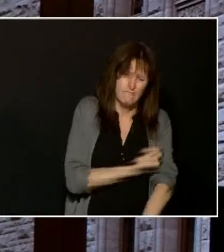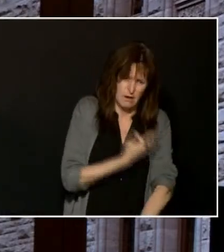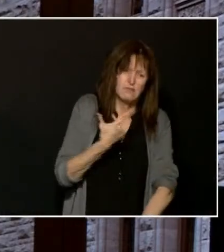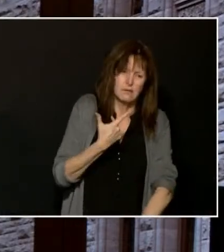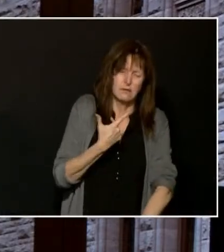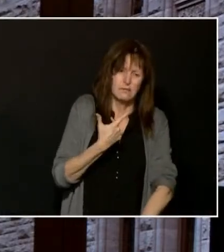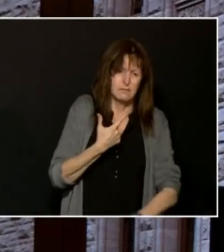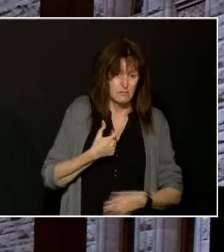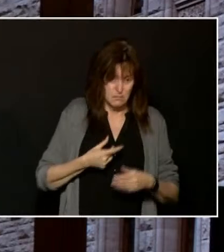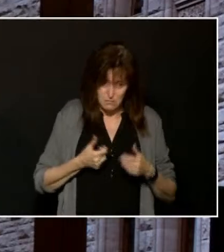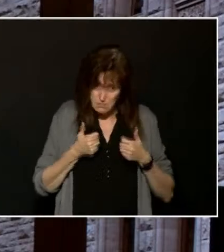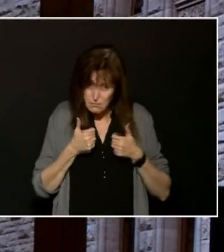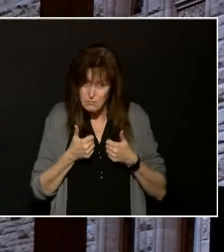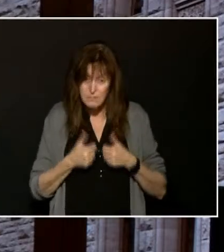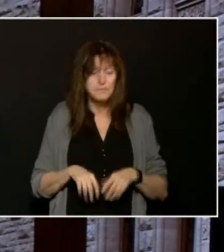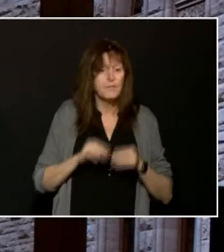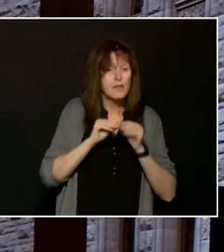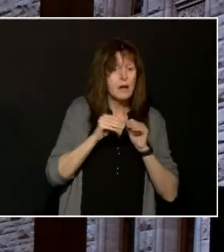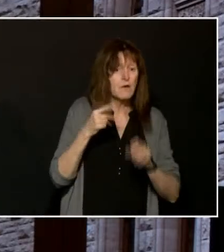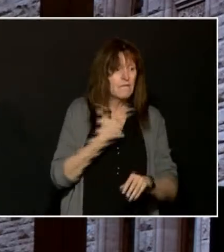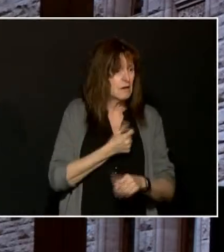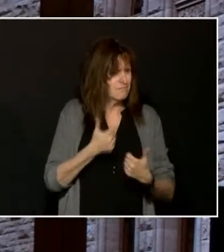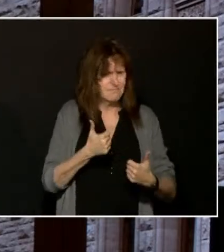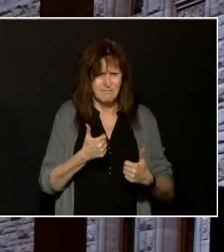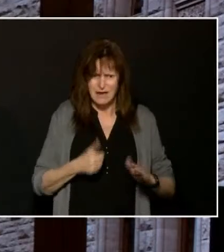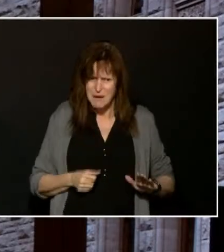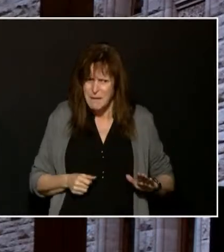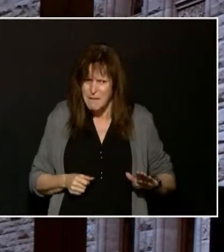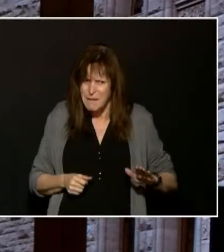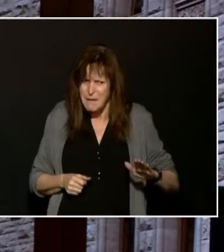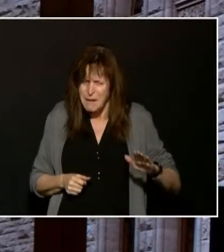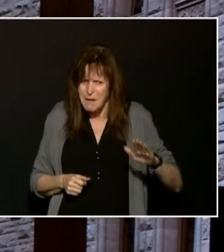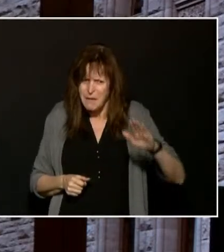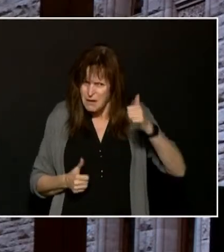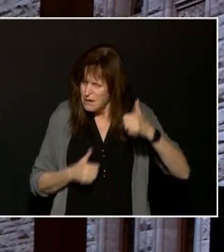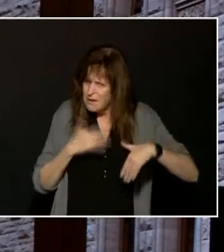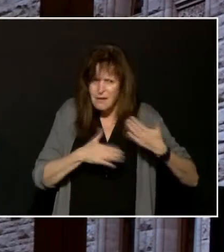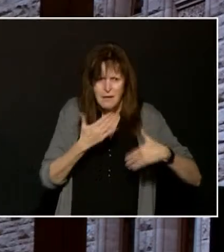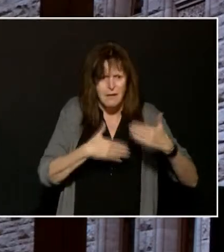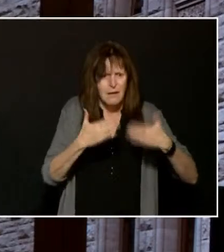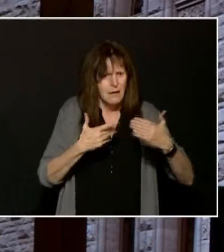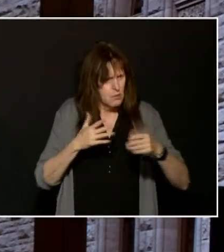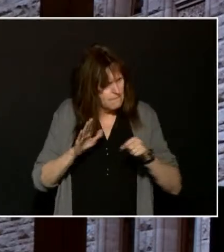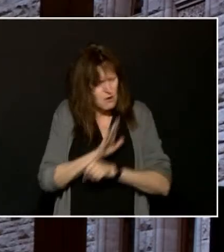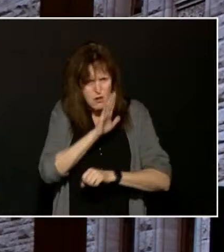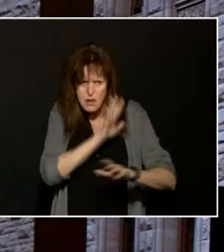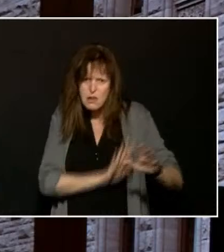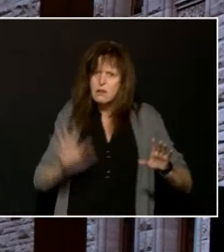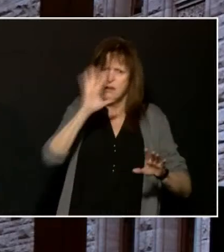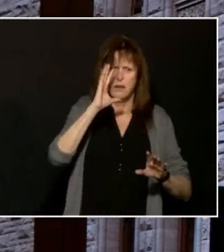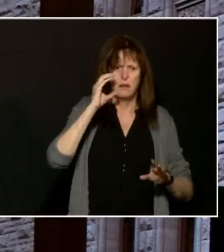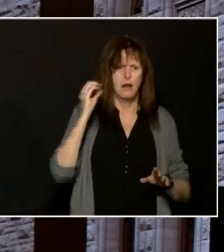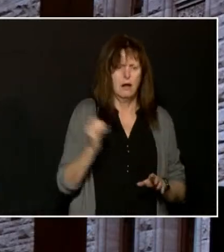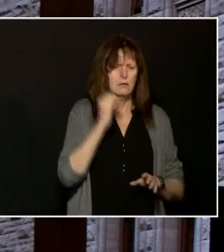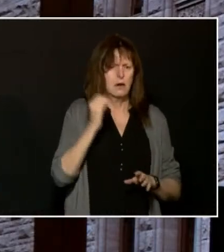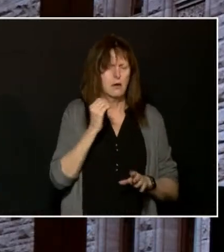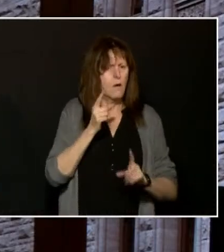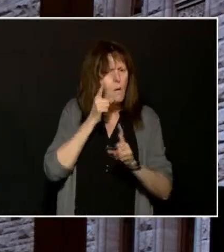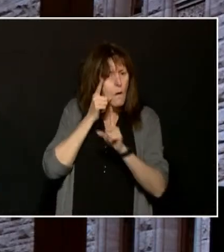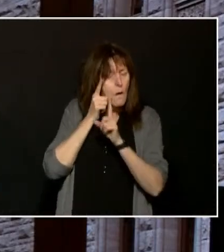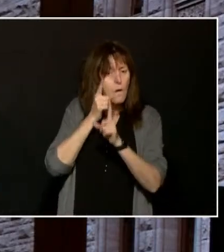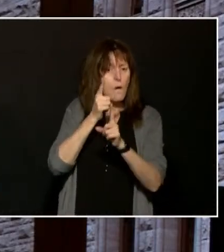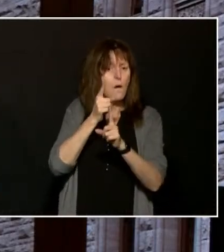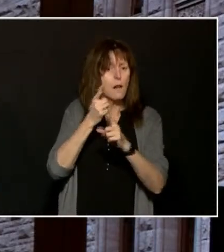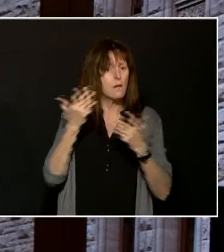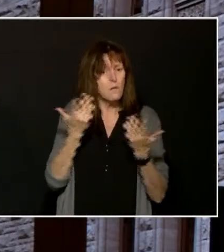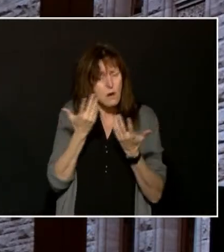We're going to move steadfastly to get Ontario immunized and bring that down, and working still towards having a more, quote,